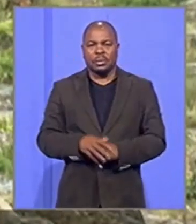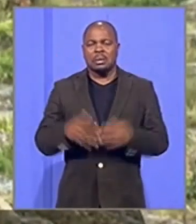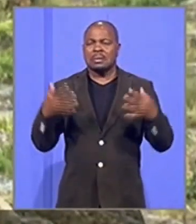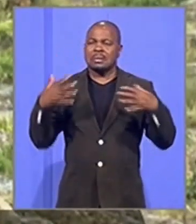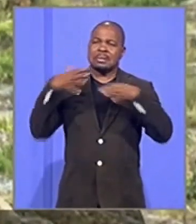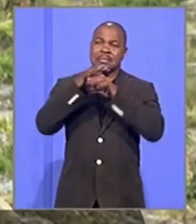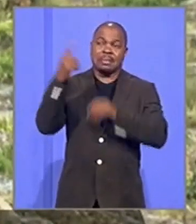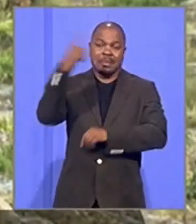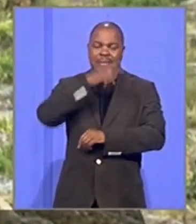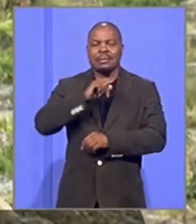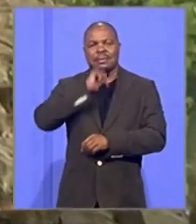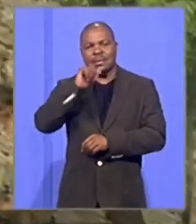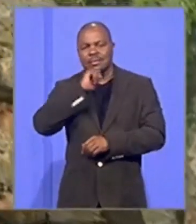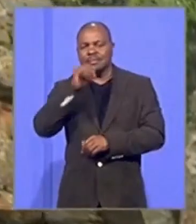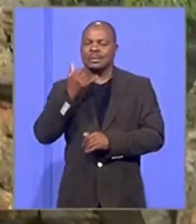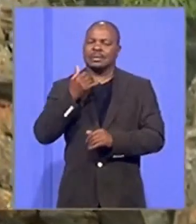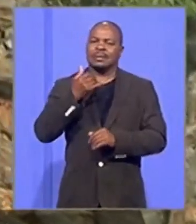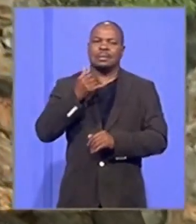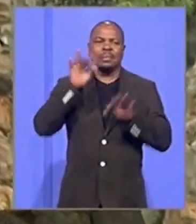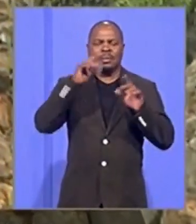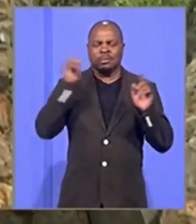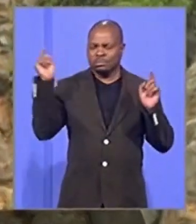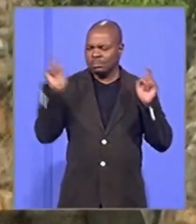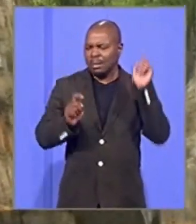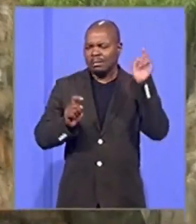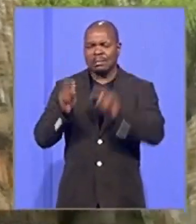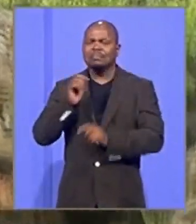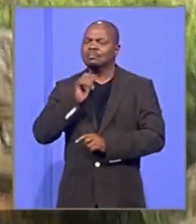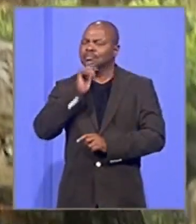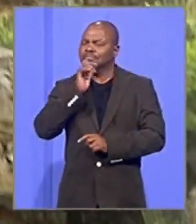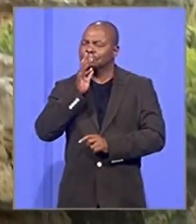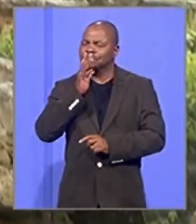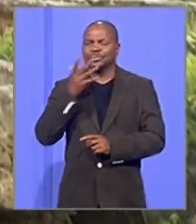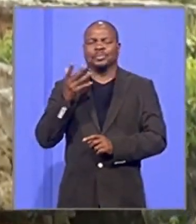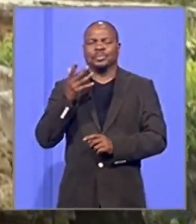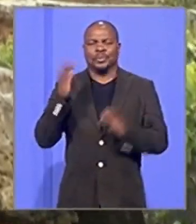or sunshine, people will be here in their troops who are